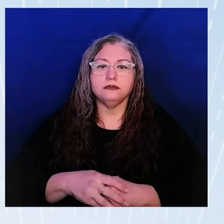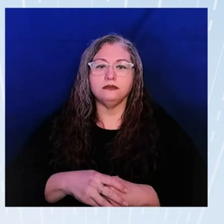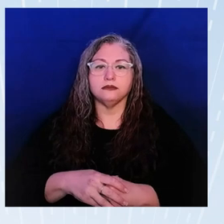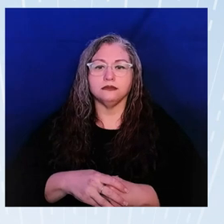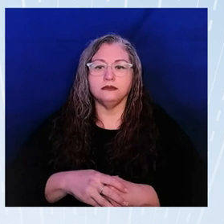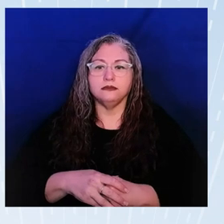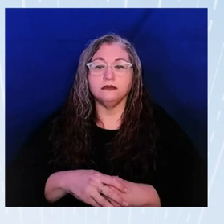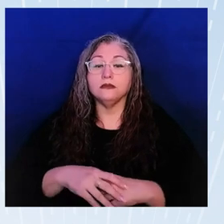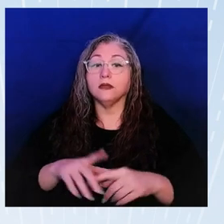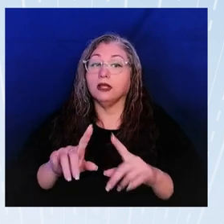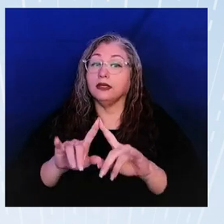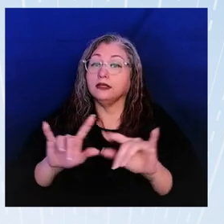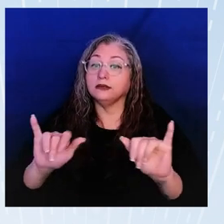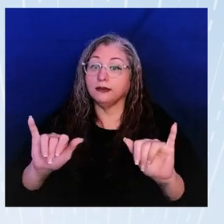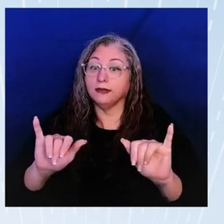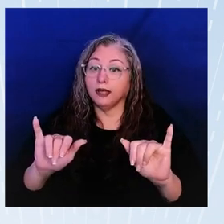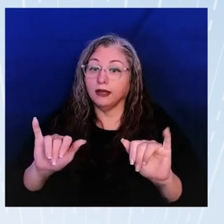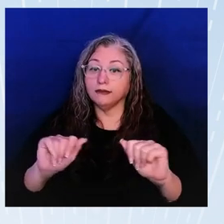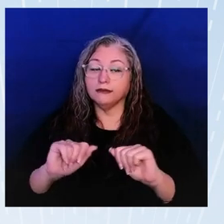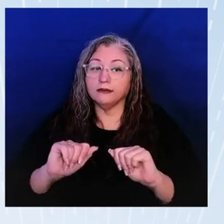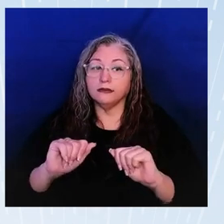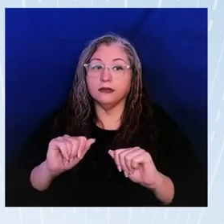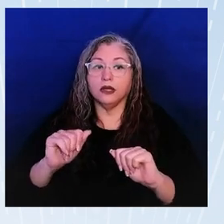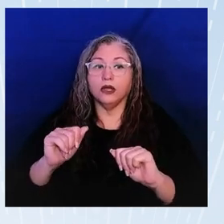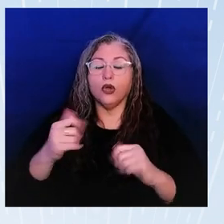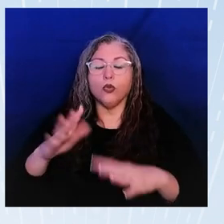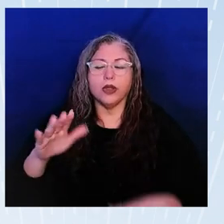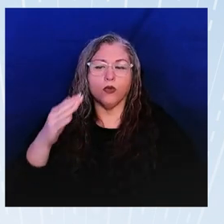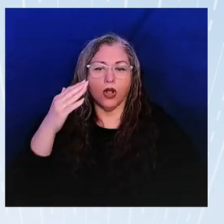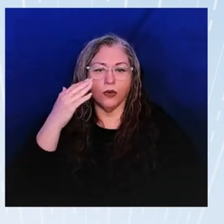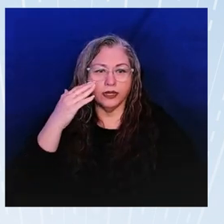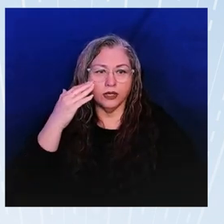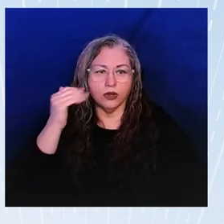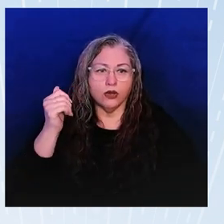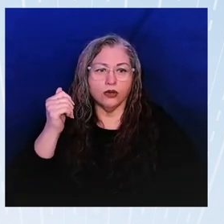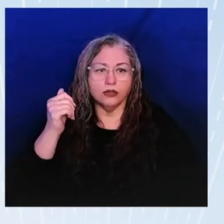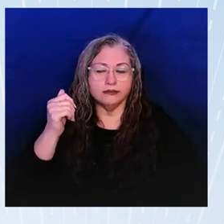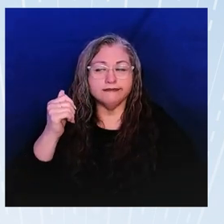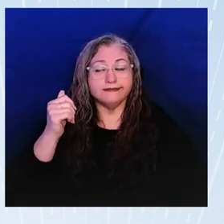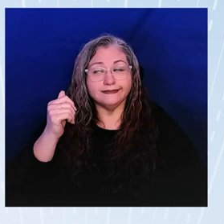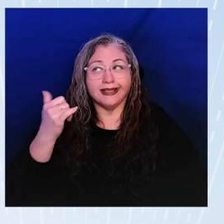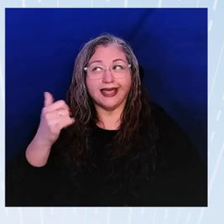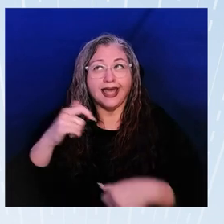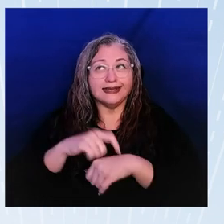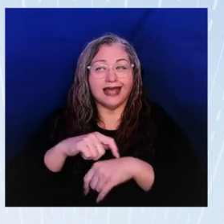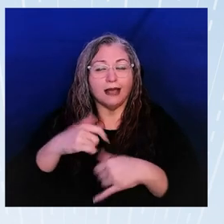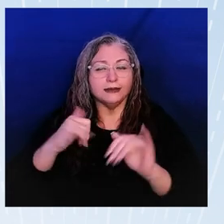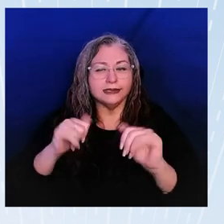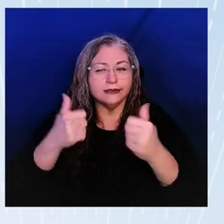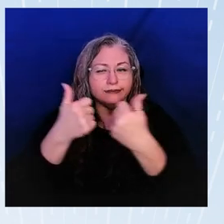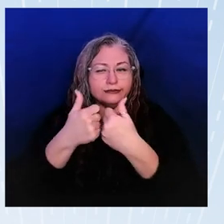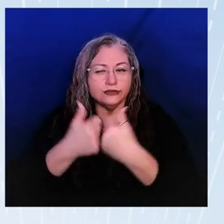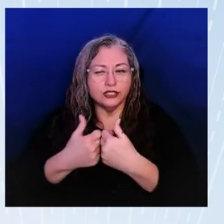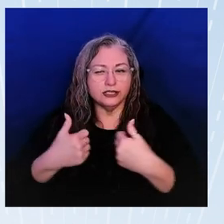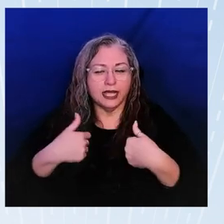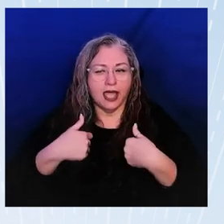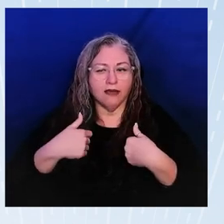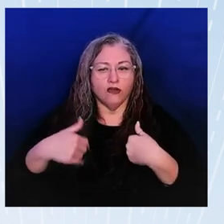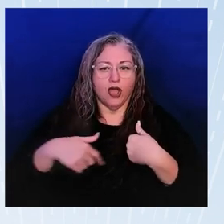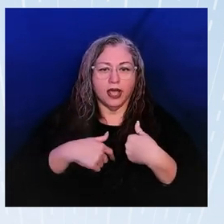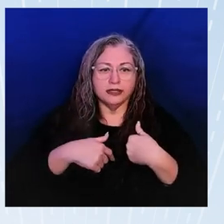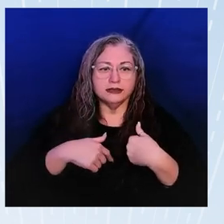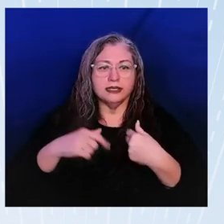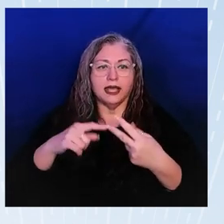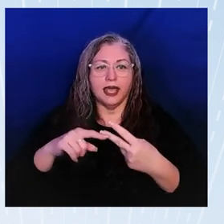At the same time, we know that times are still extremely challenging for all of us and for the